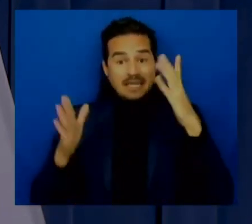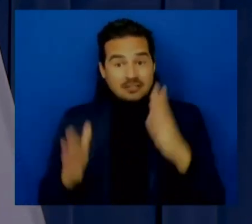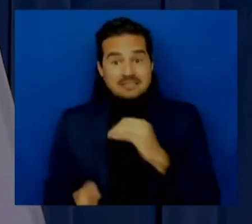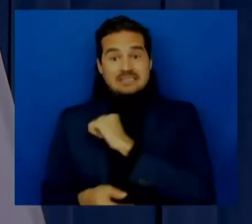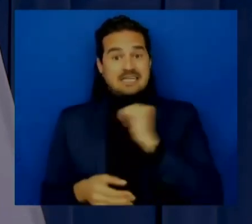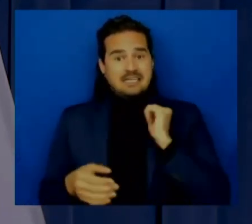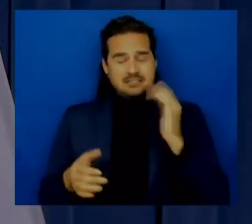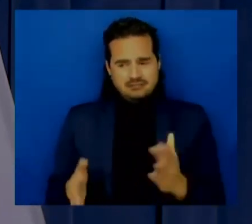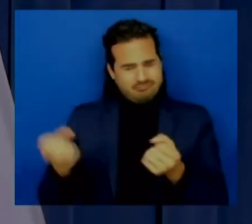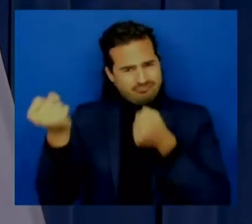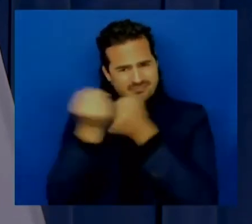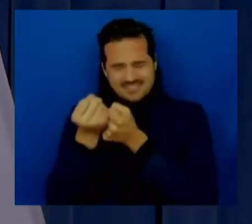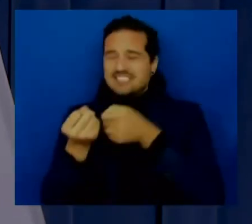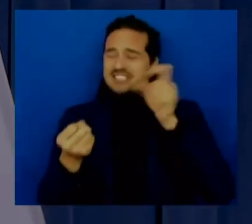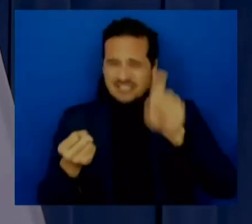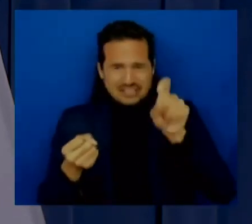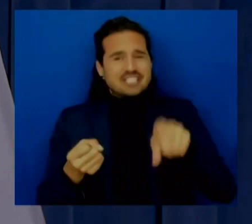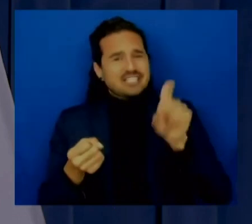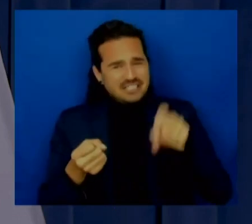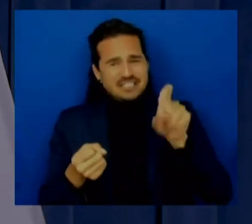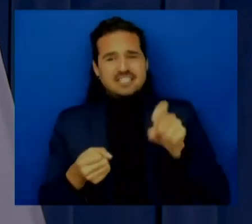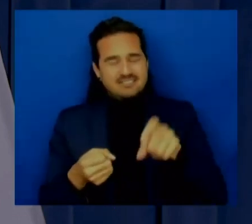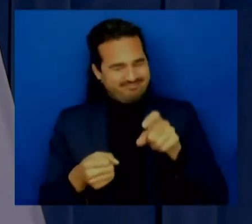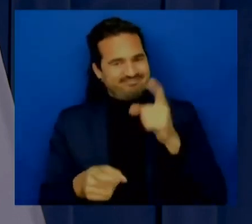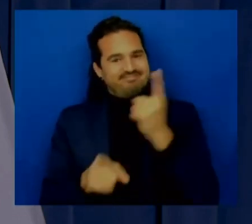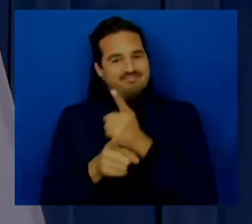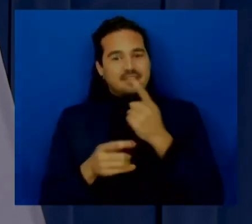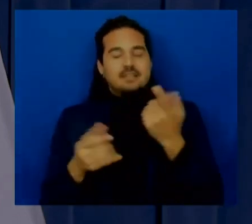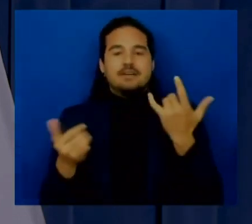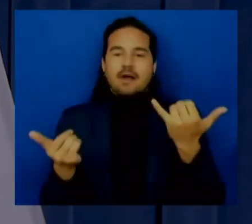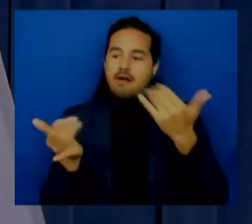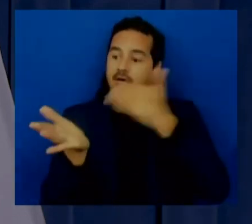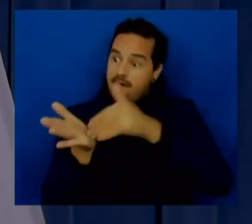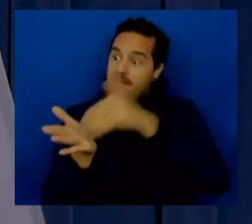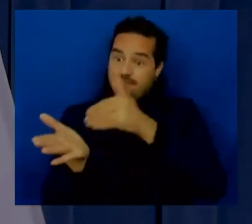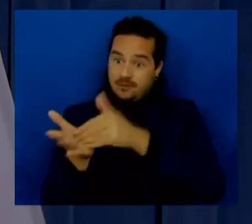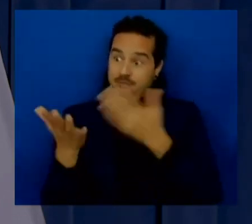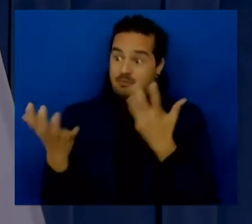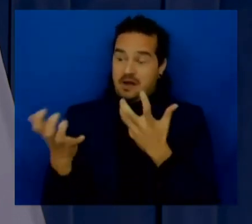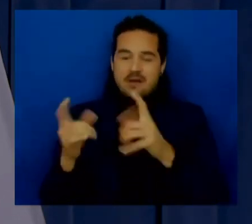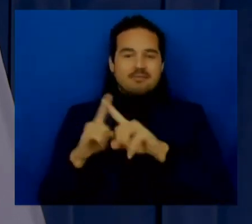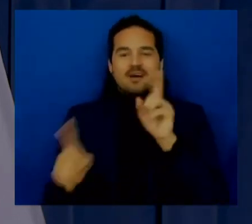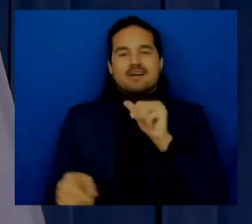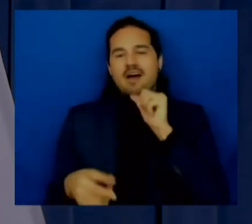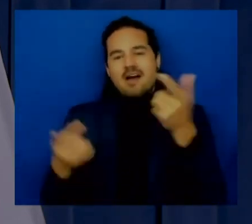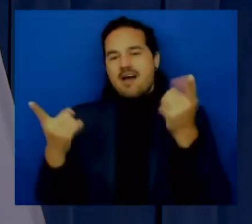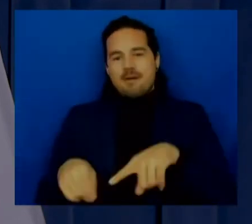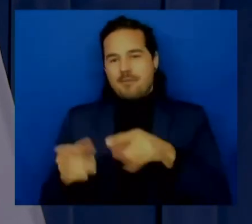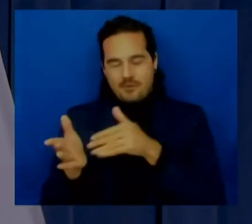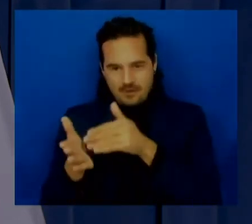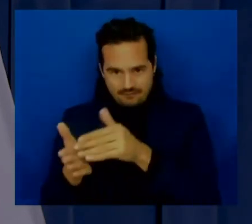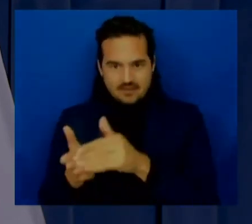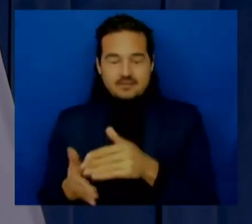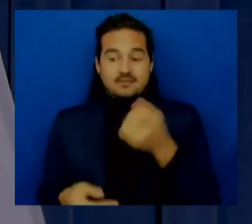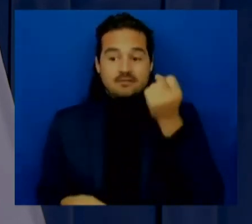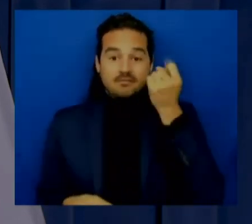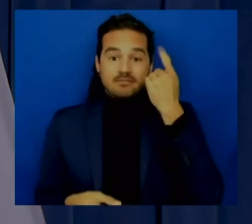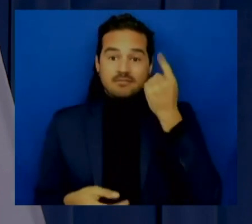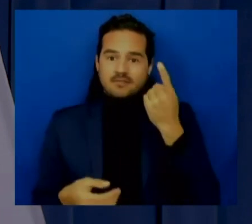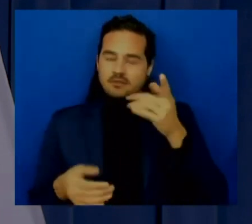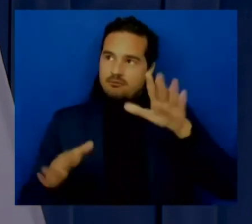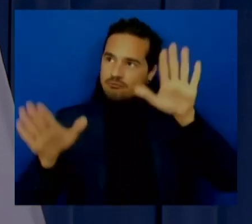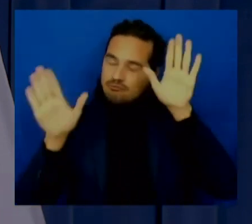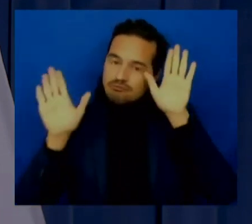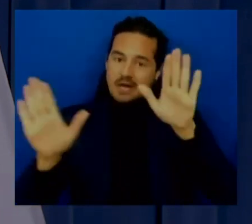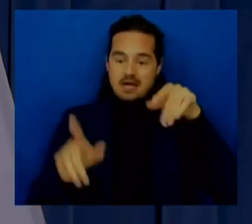to be. So often it's not the case, but it's wonderful when that happens, protecting millions and millions of people, tenants